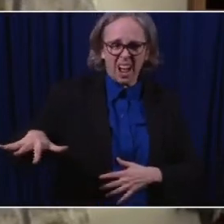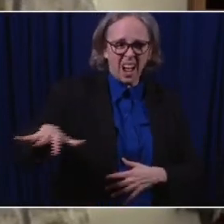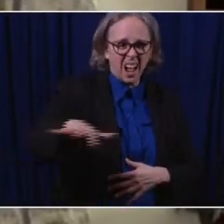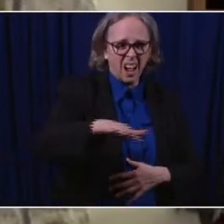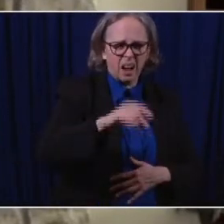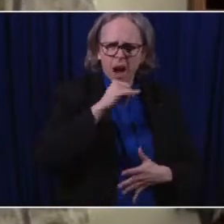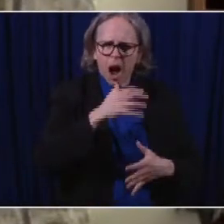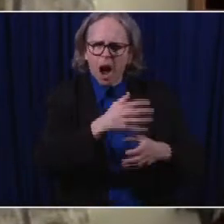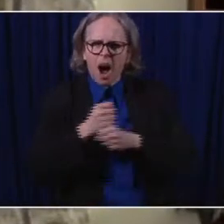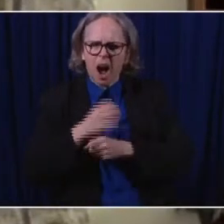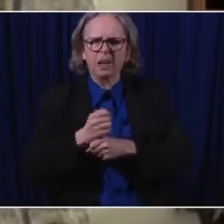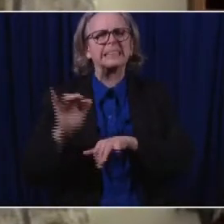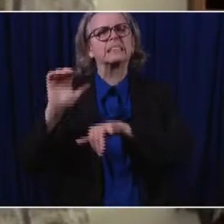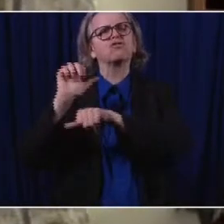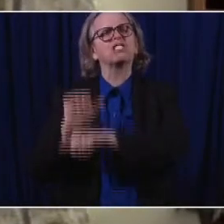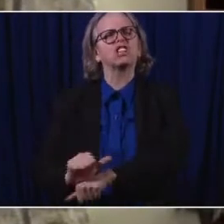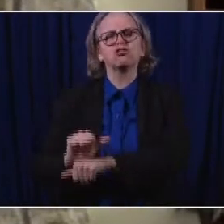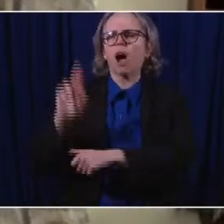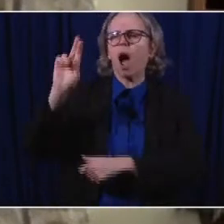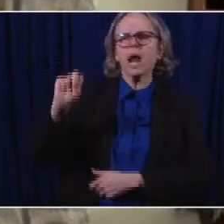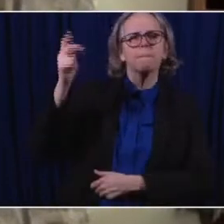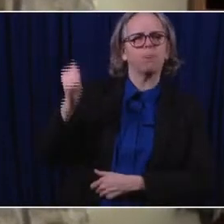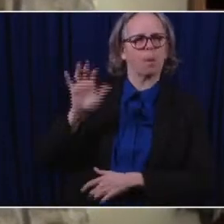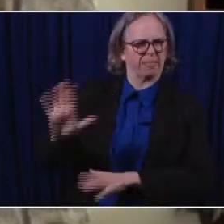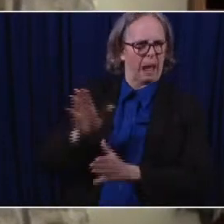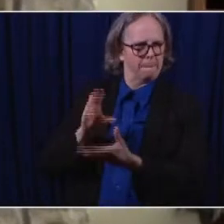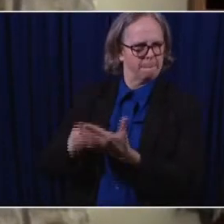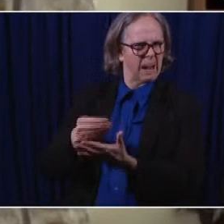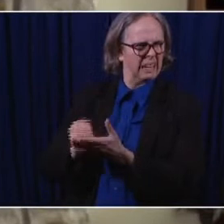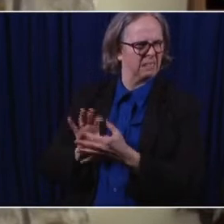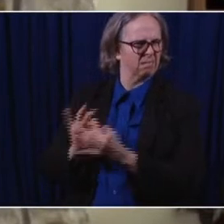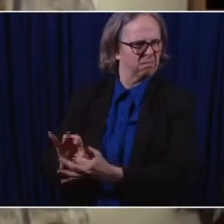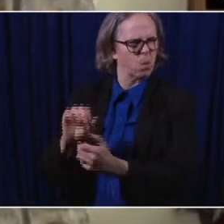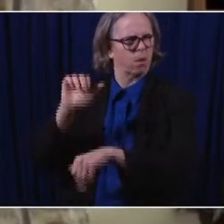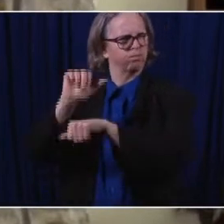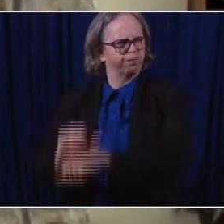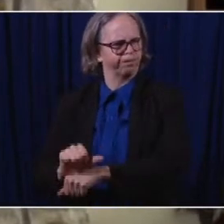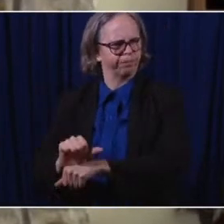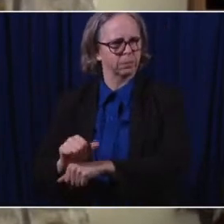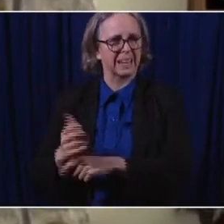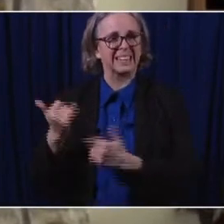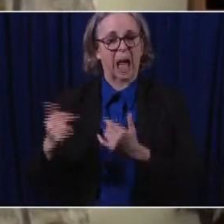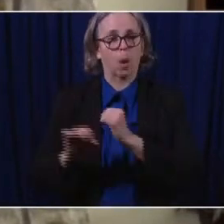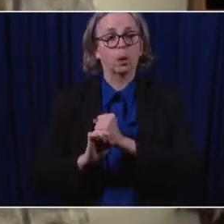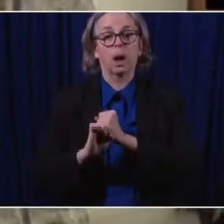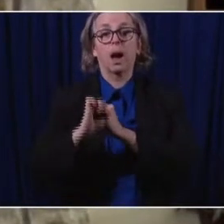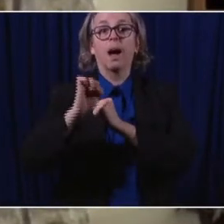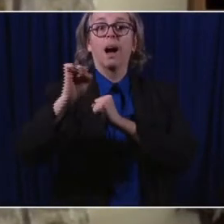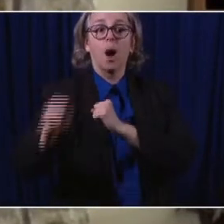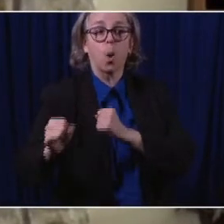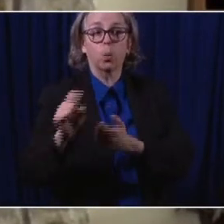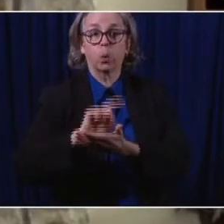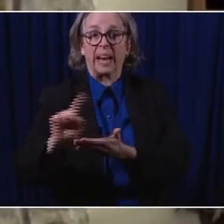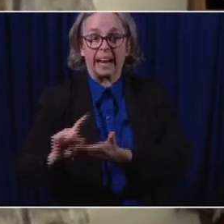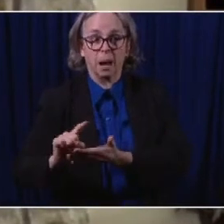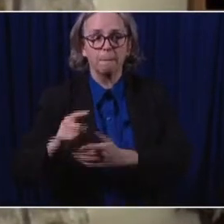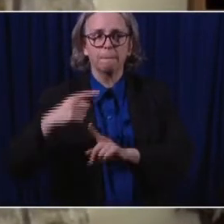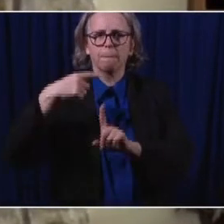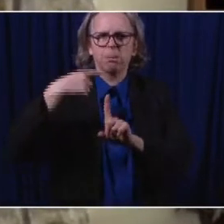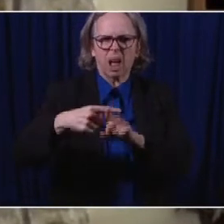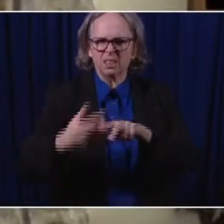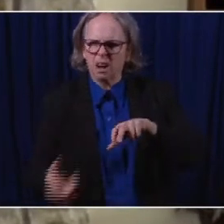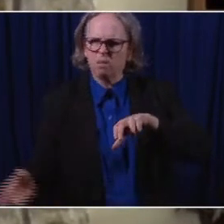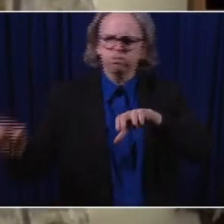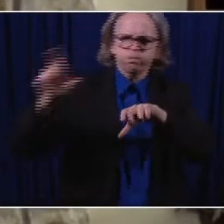some extended weeks of benefits plus an additional $300 a week, which were included with a new federal bill that